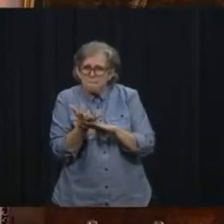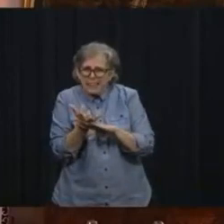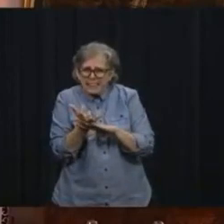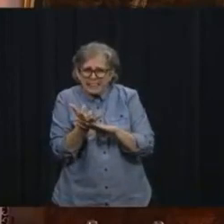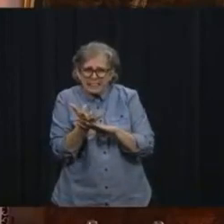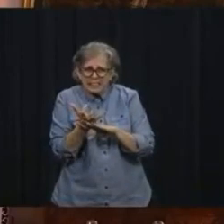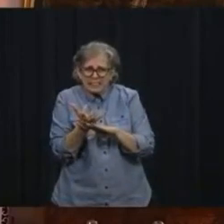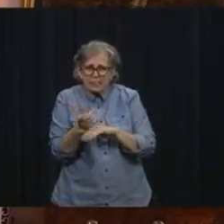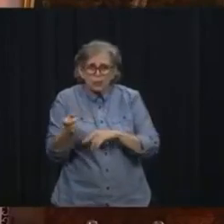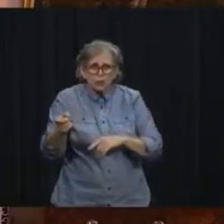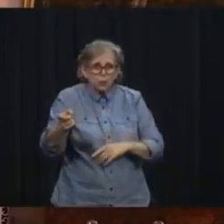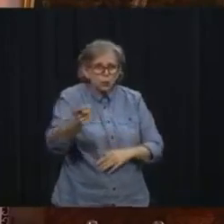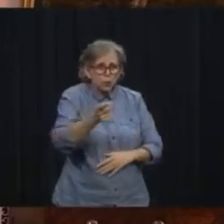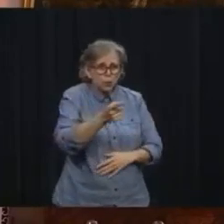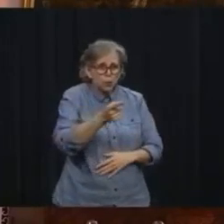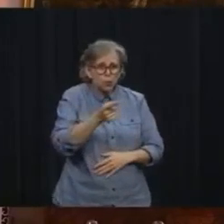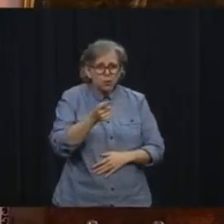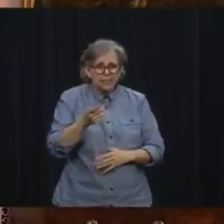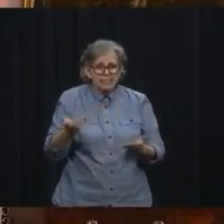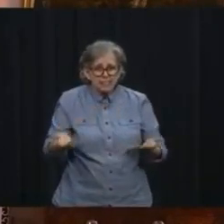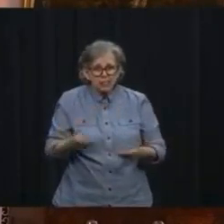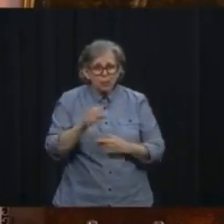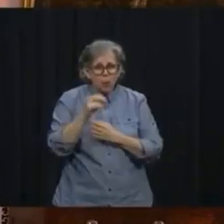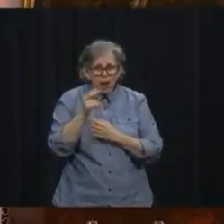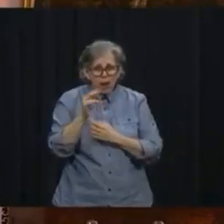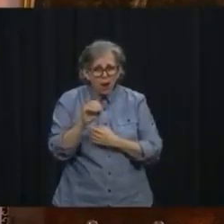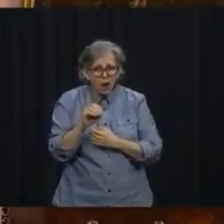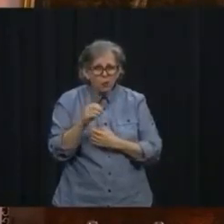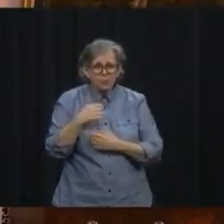Ohio needs to be back here.